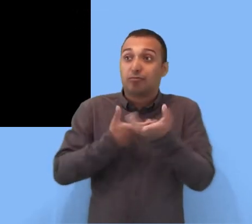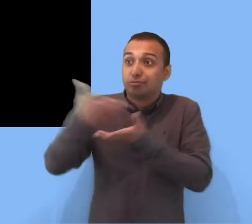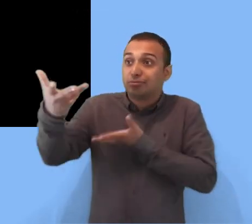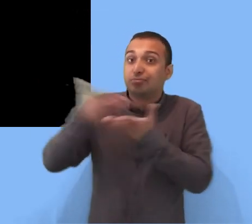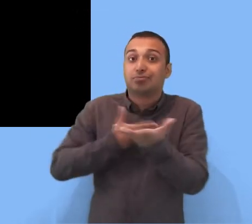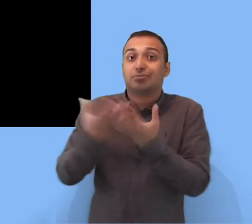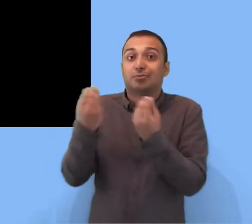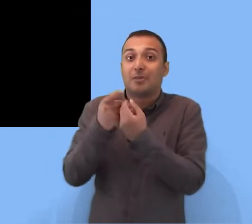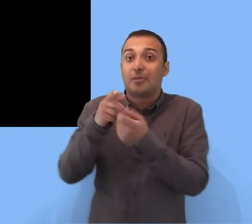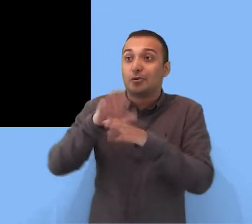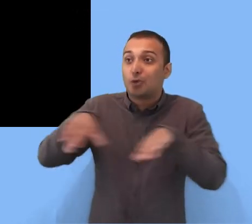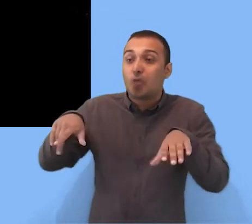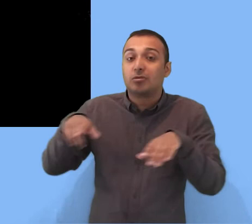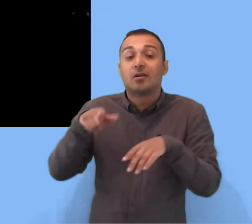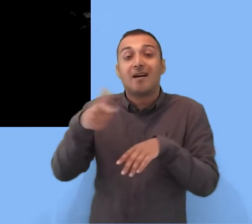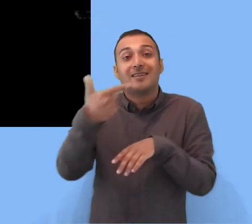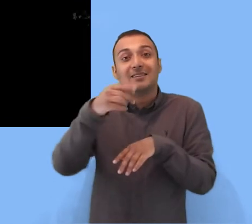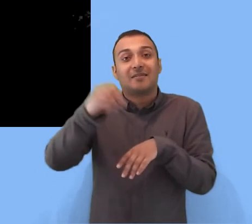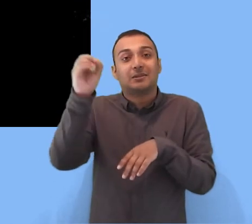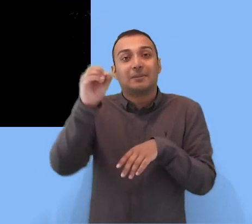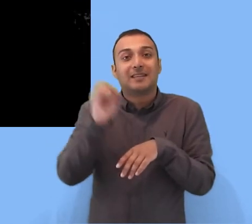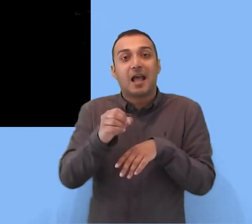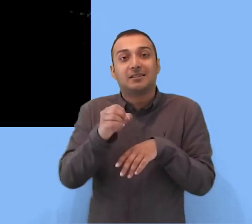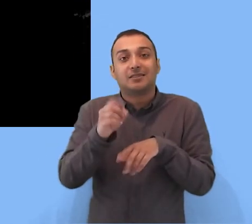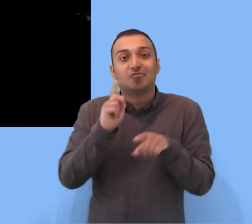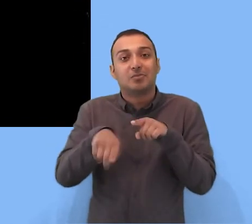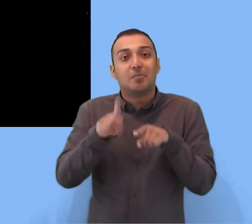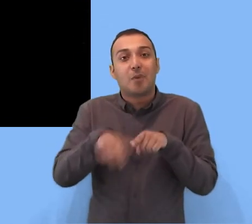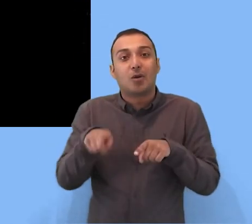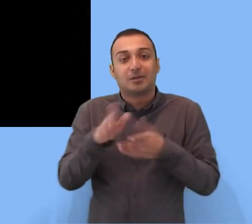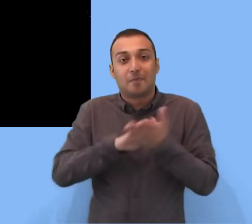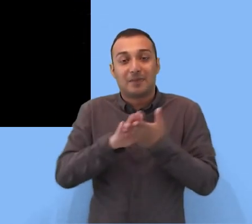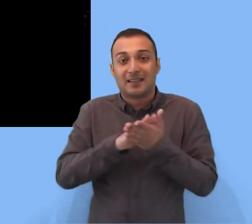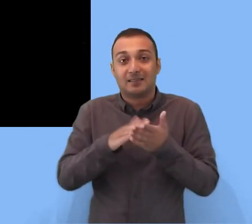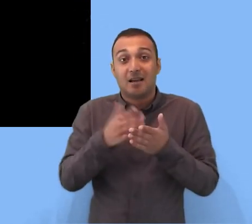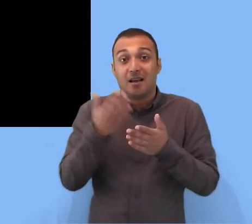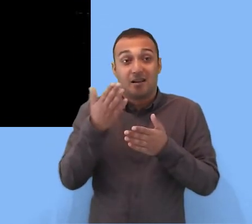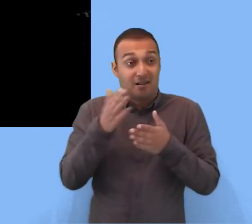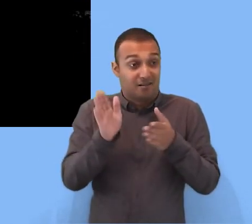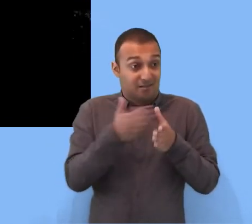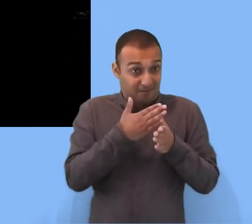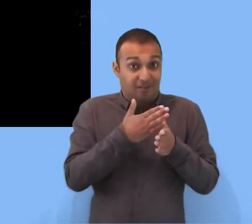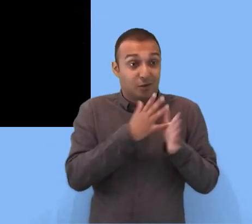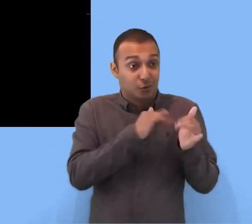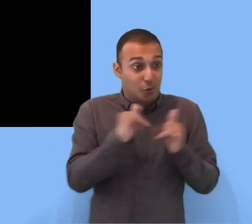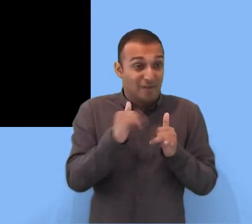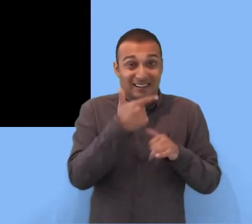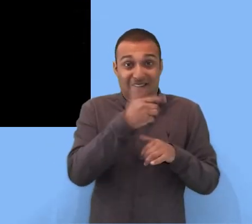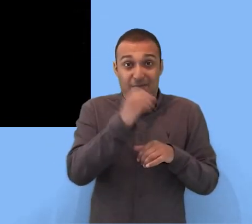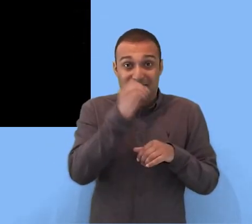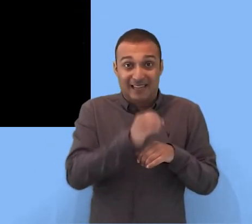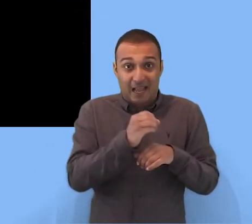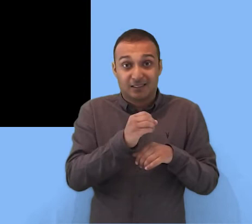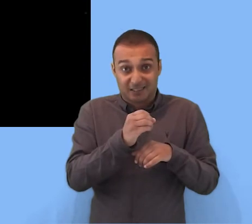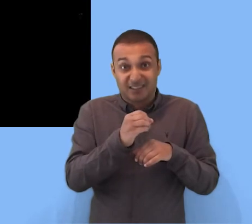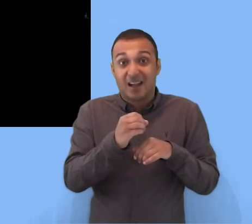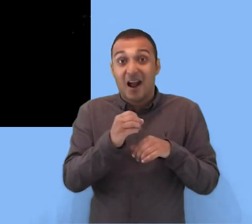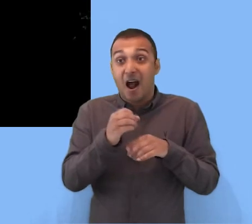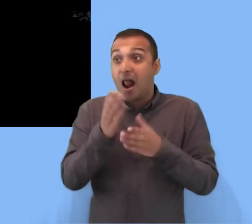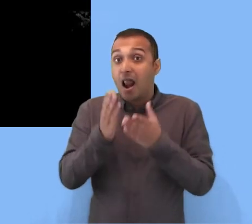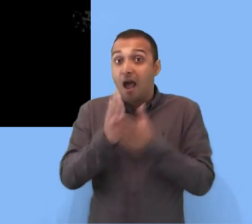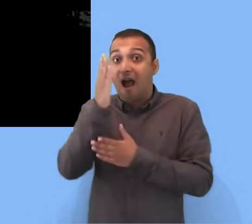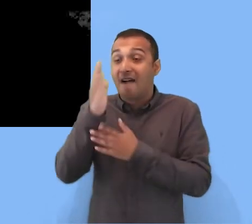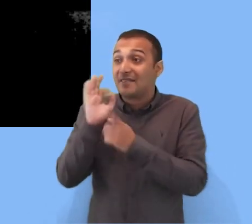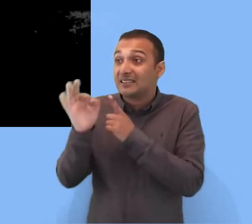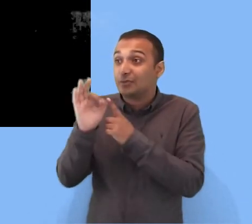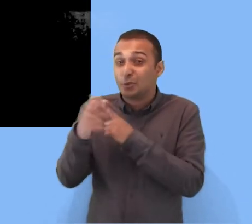of parents. And I thought there were just a couple of really nice examples that I don't know how we'd adapt them for the early years, but I'm sure there's ways. A head